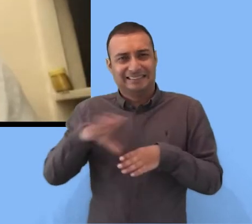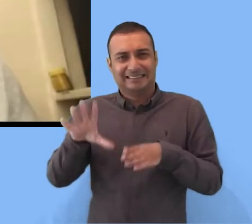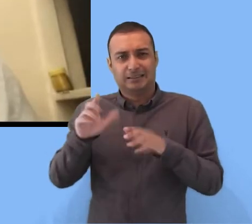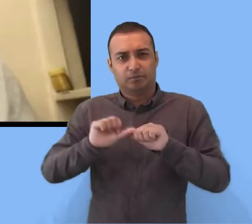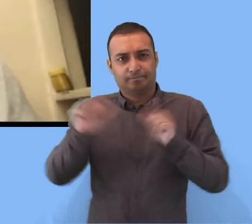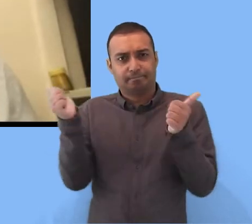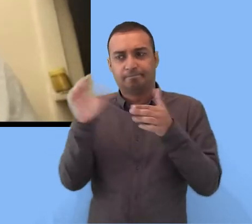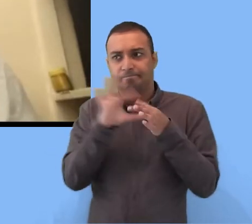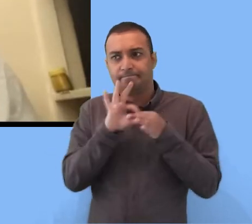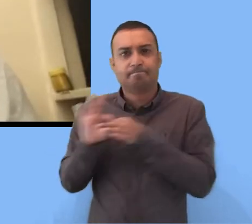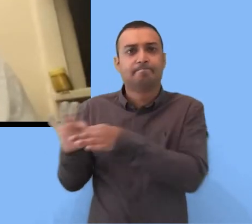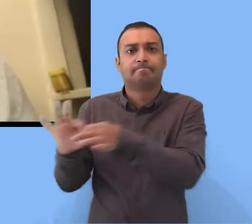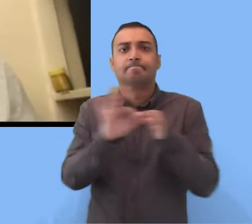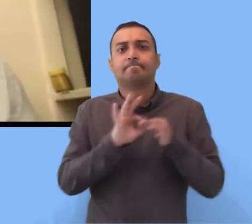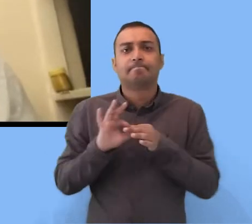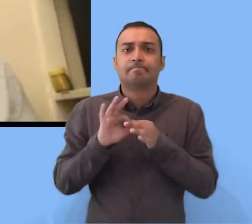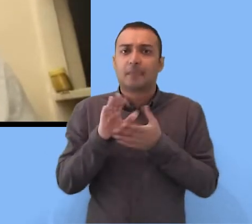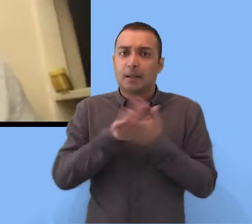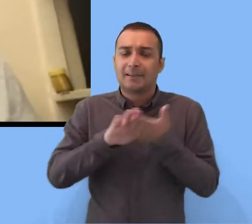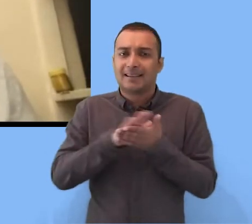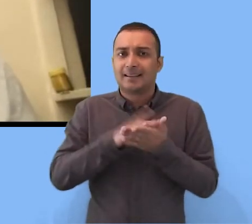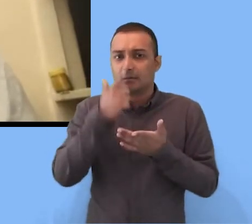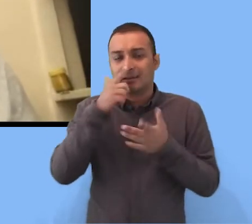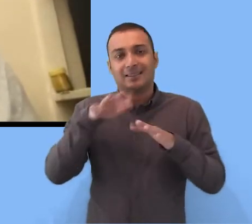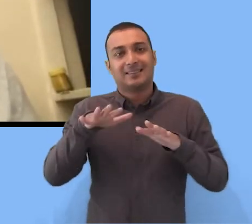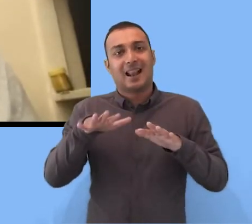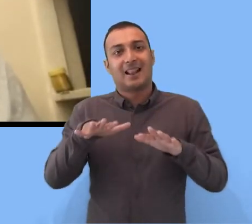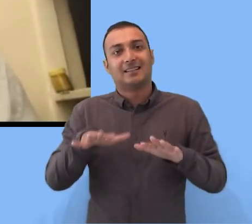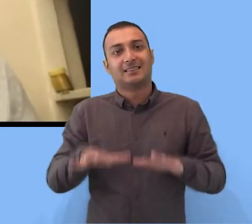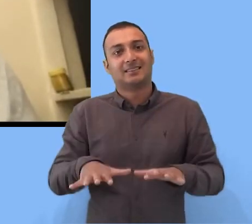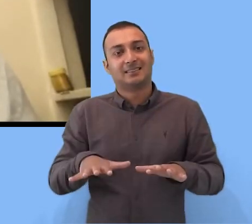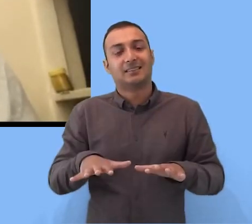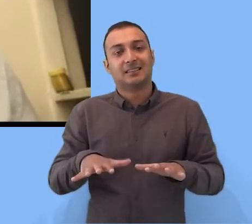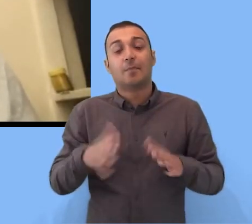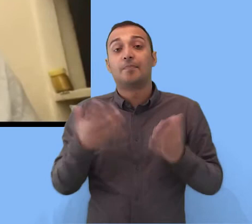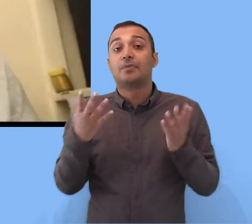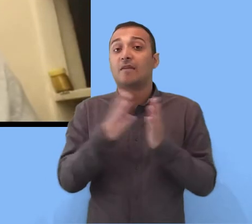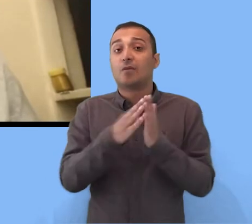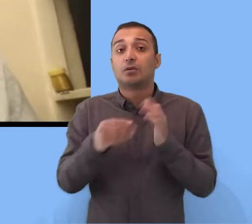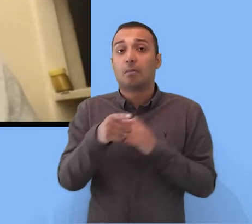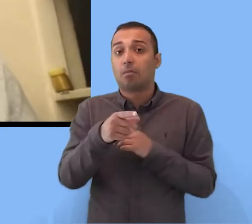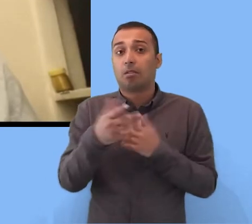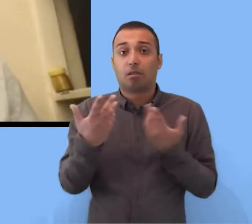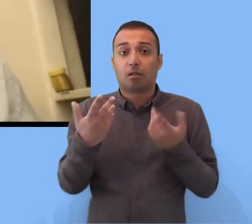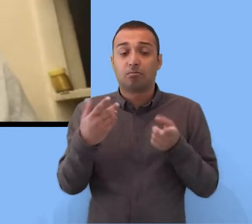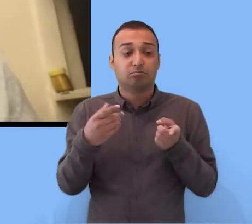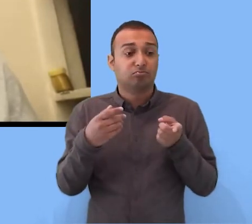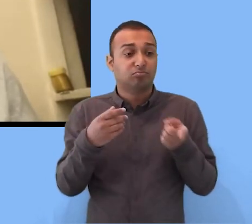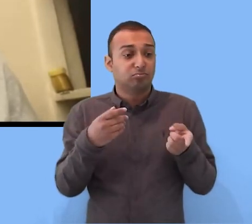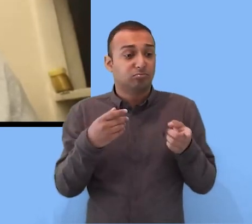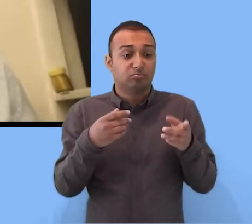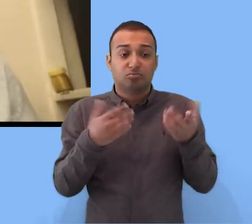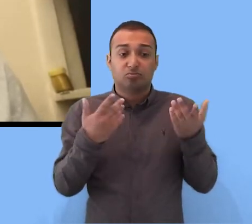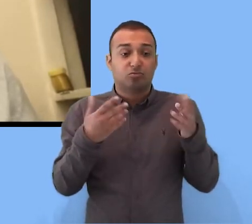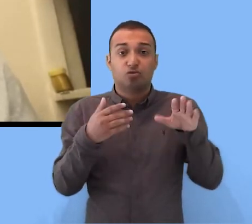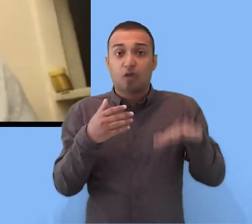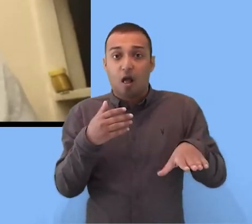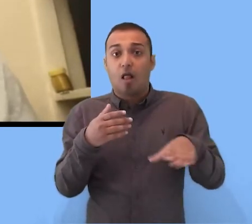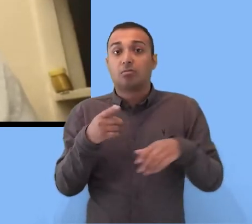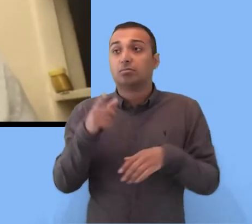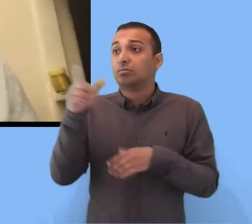work. You know, the first day that the child and the parents come into the setting, you know, they may sit down